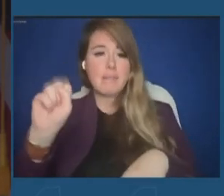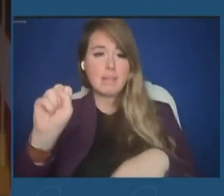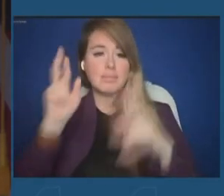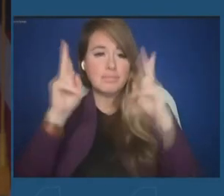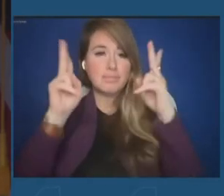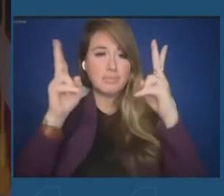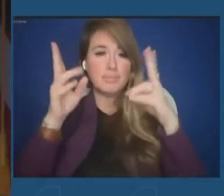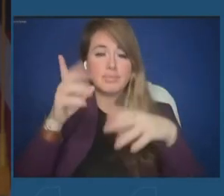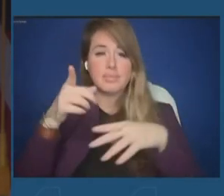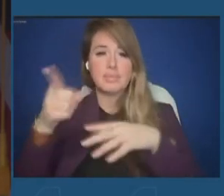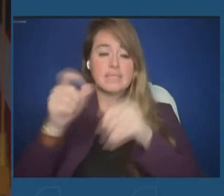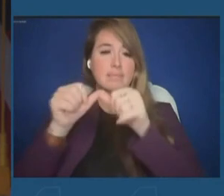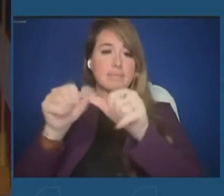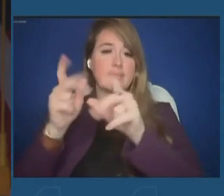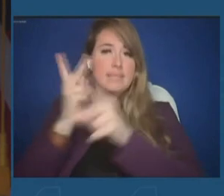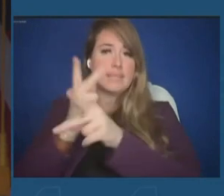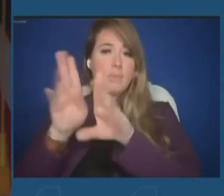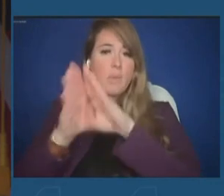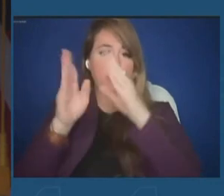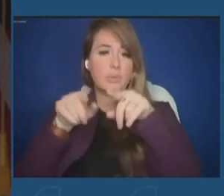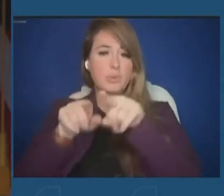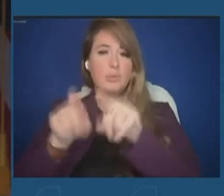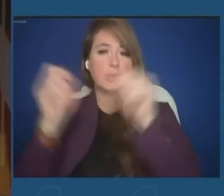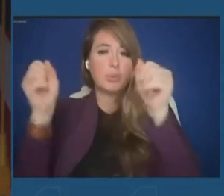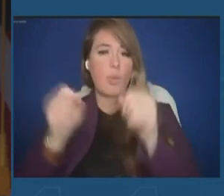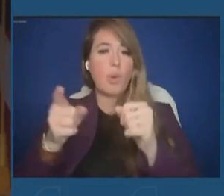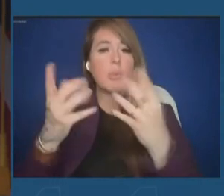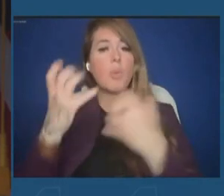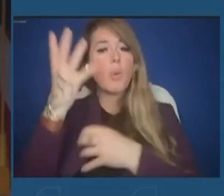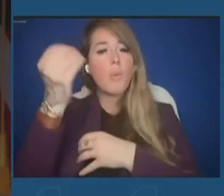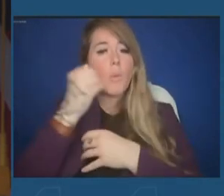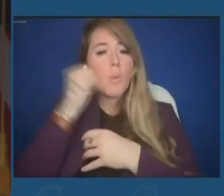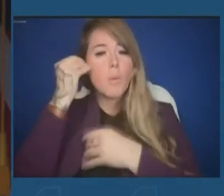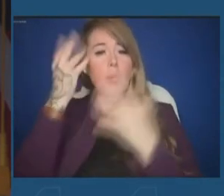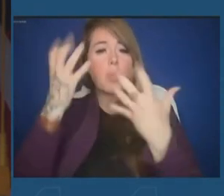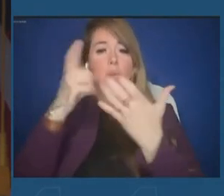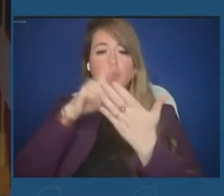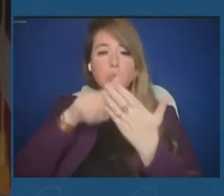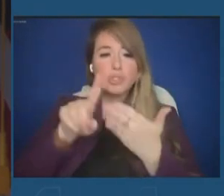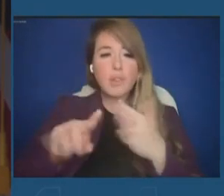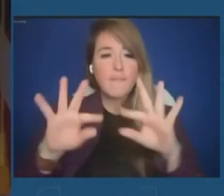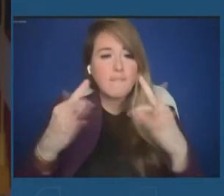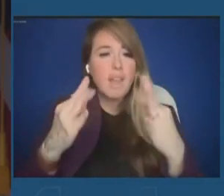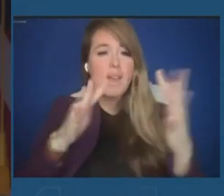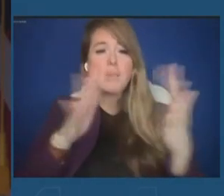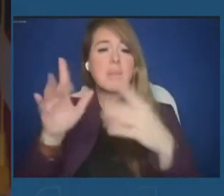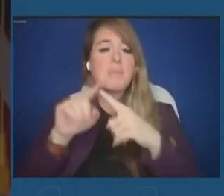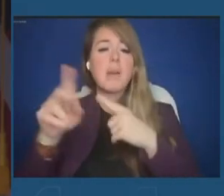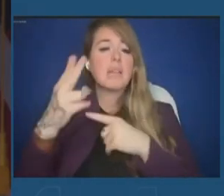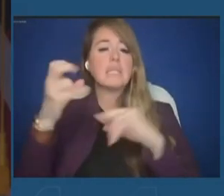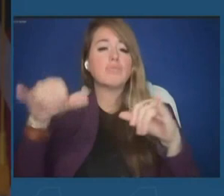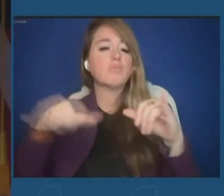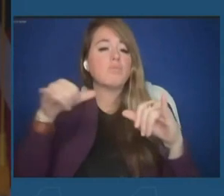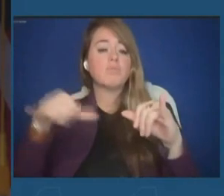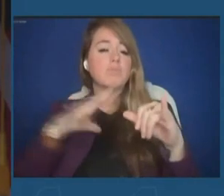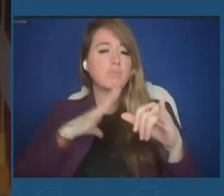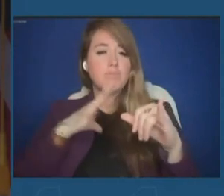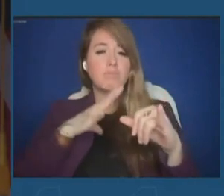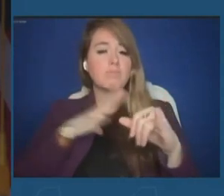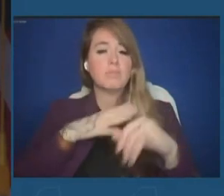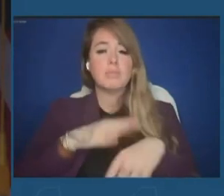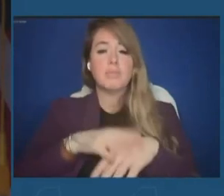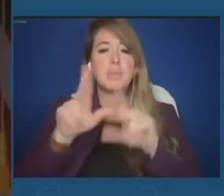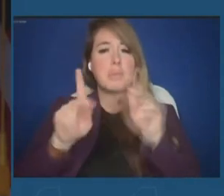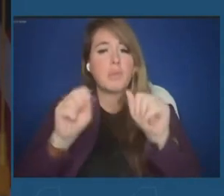worst of the storm, probably wanting to go home, probably wanting to check in on the family, but he stayed there so people could be